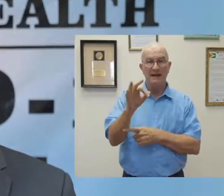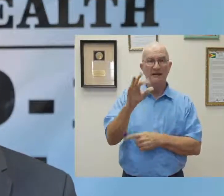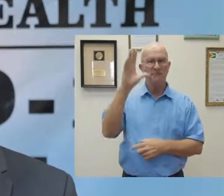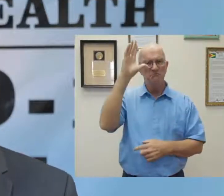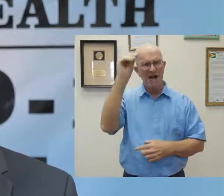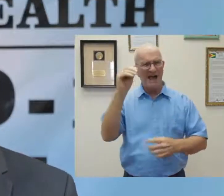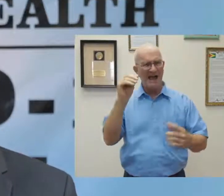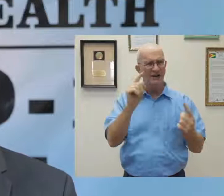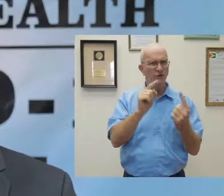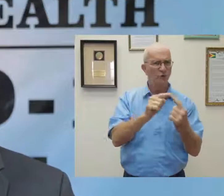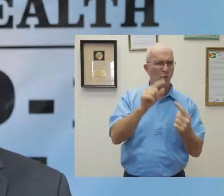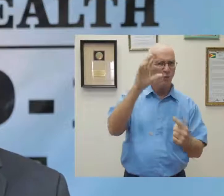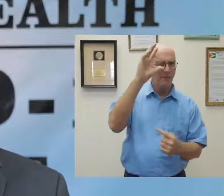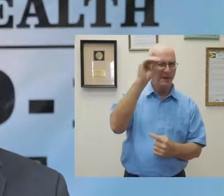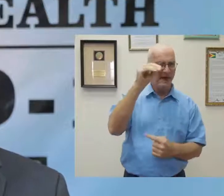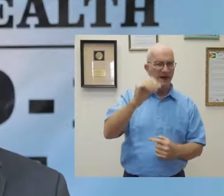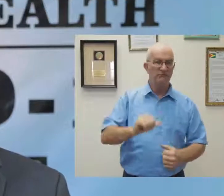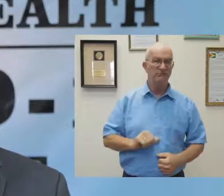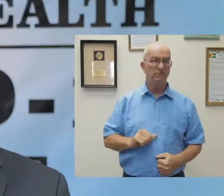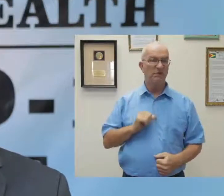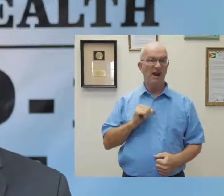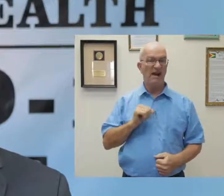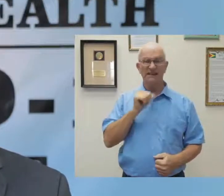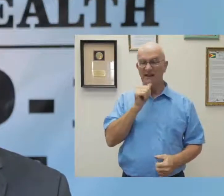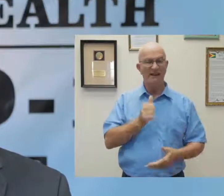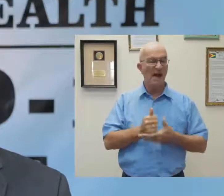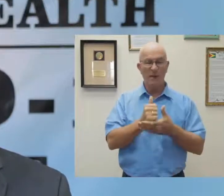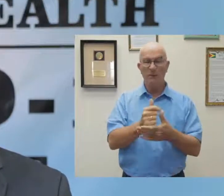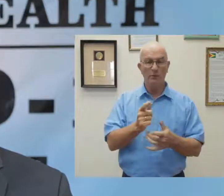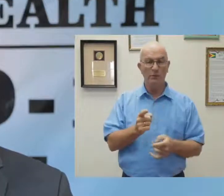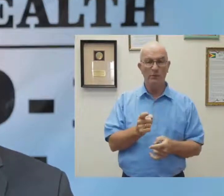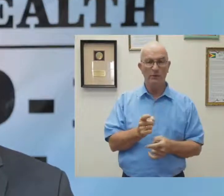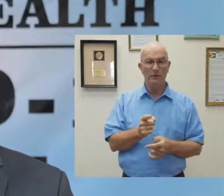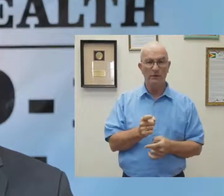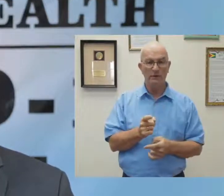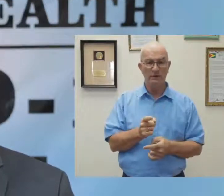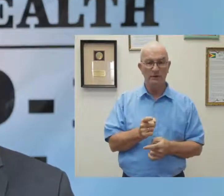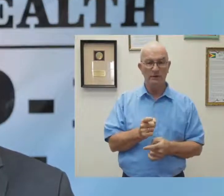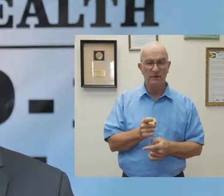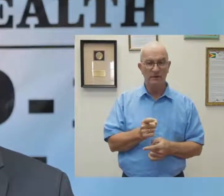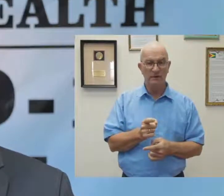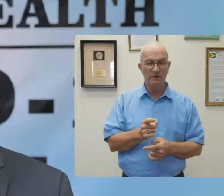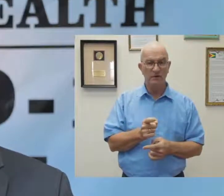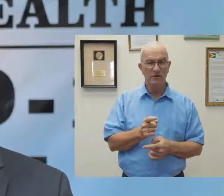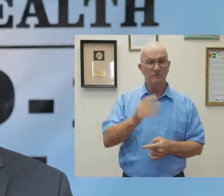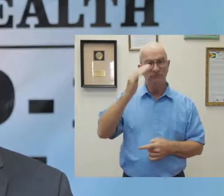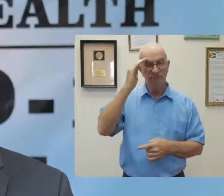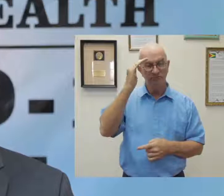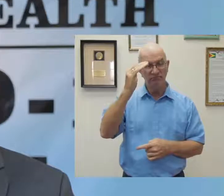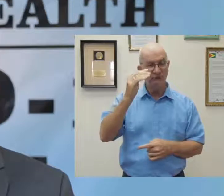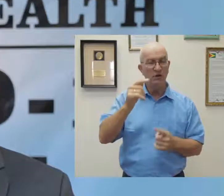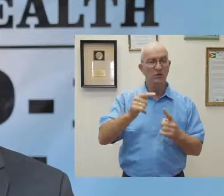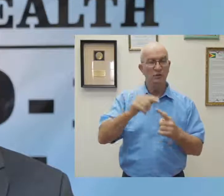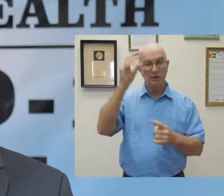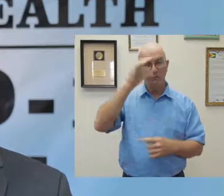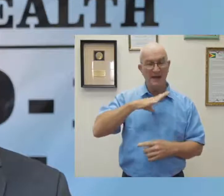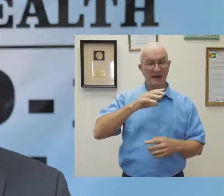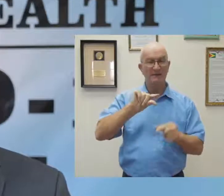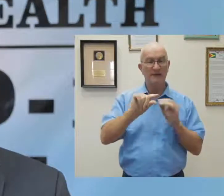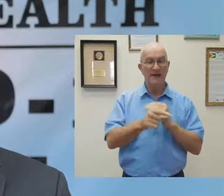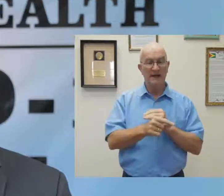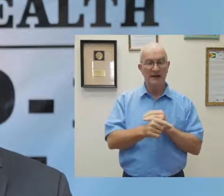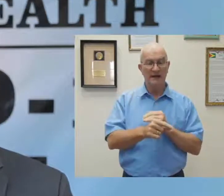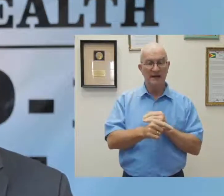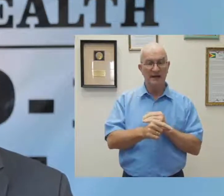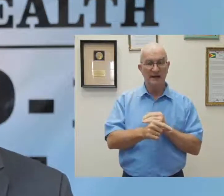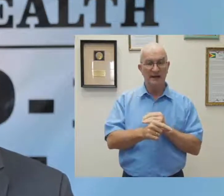man, pride only hurts. It never helps. Greetings to you men of Guyana. As the world